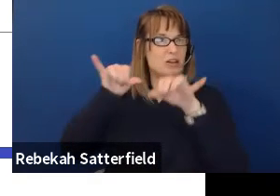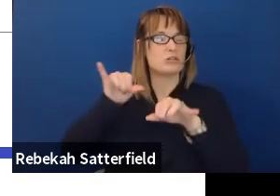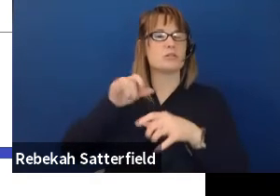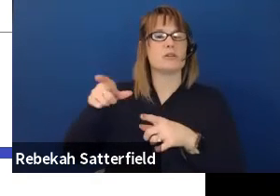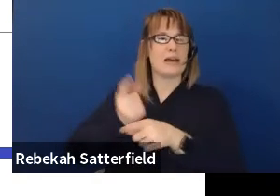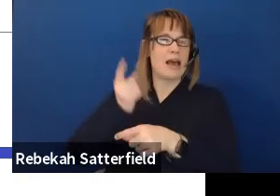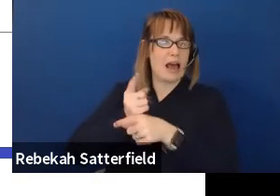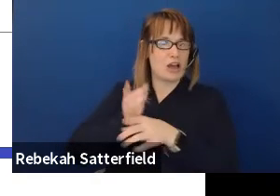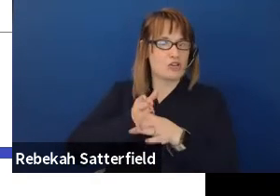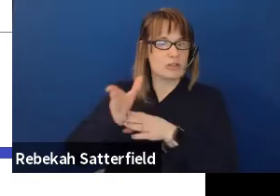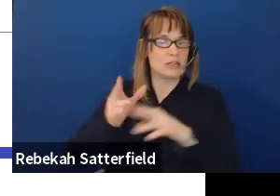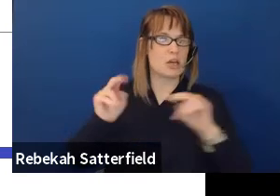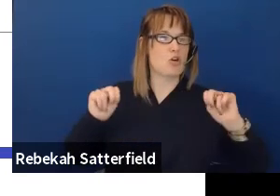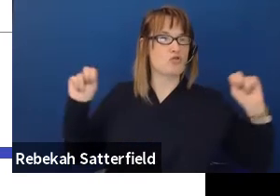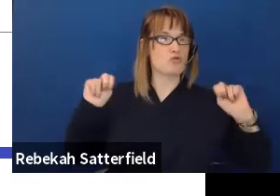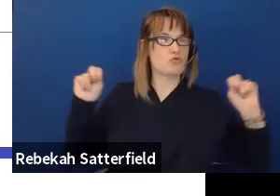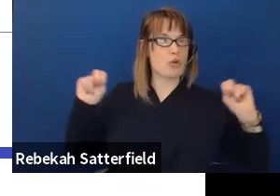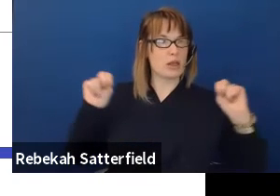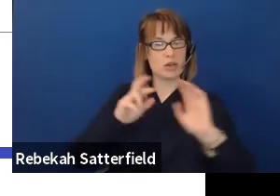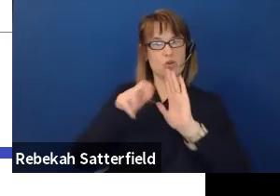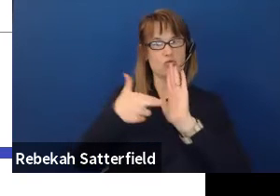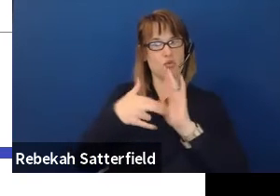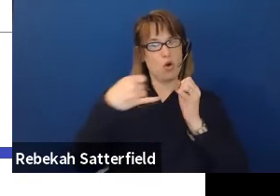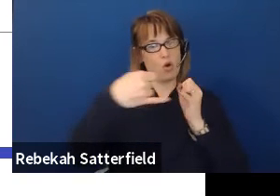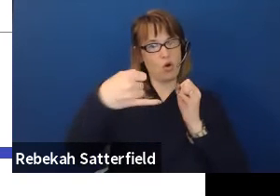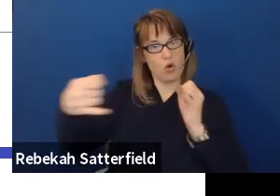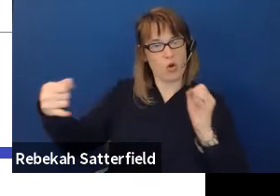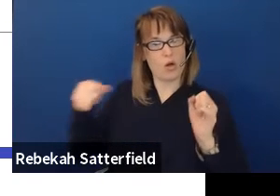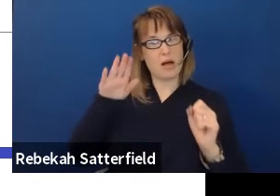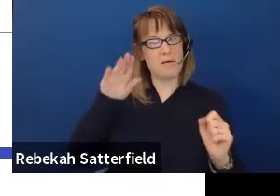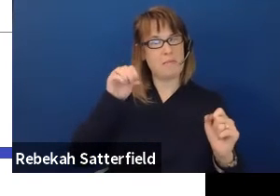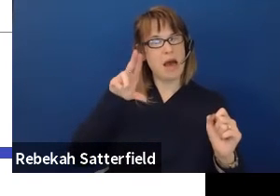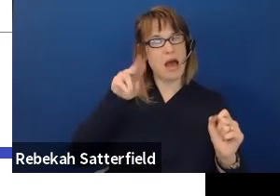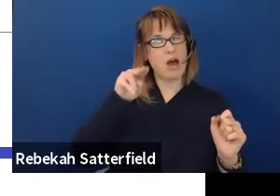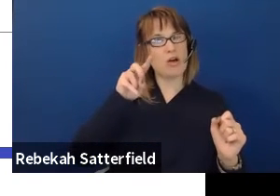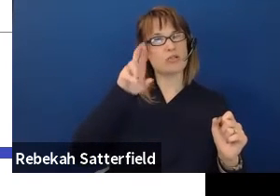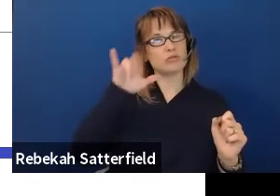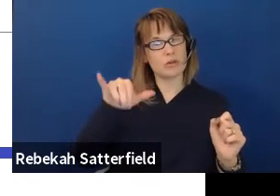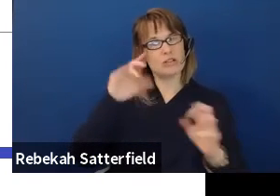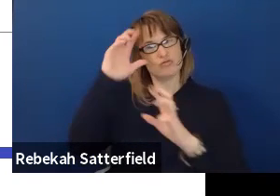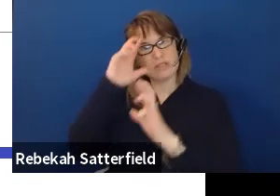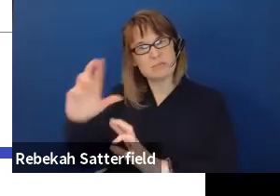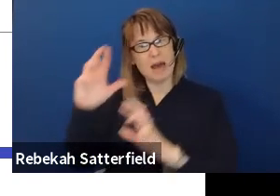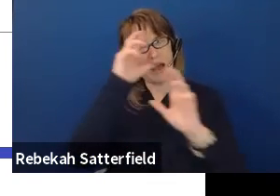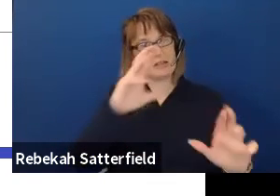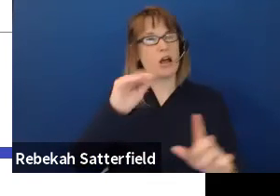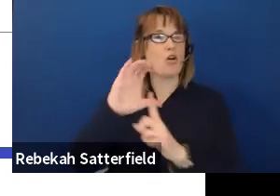accuracy, neutrality, role boundaries, respect, and cultural awareness, among